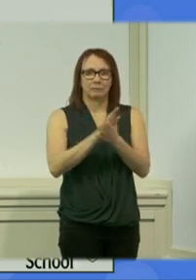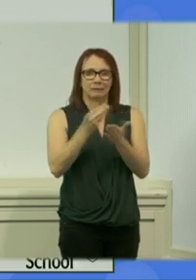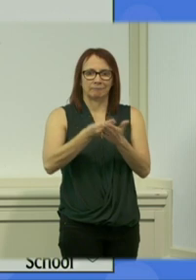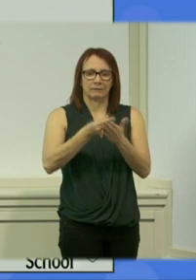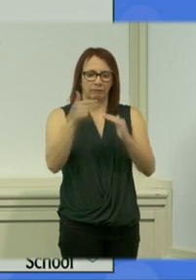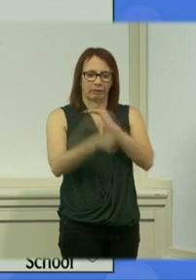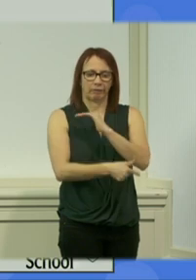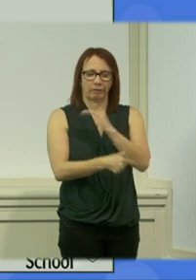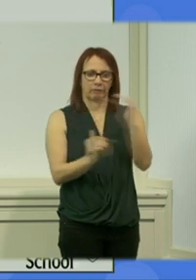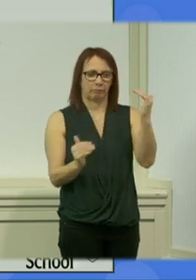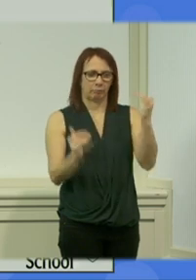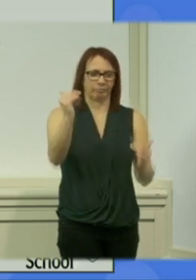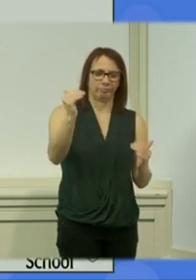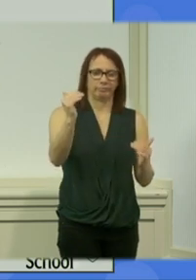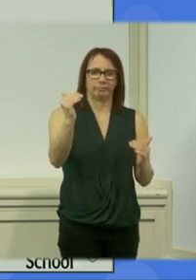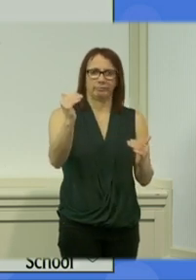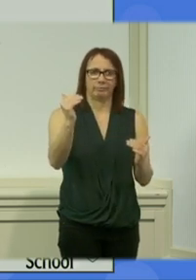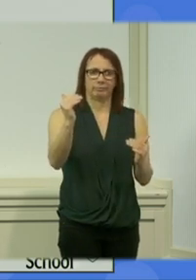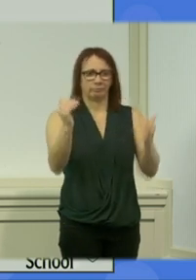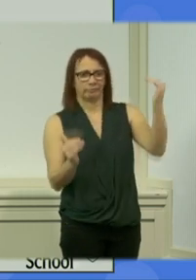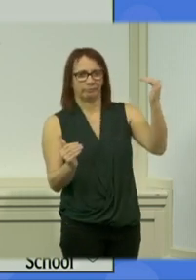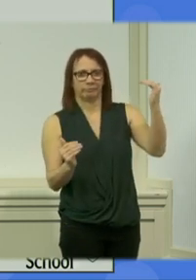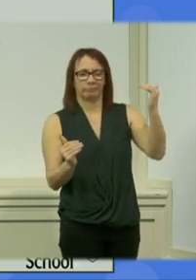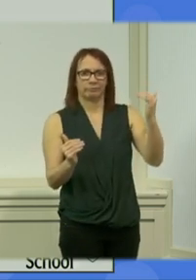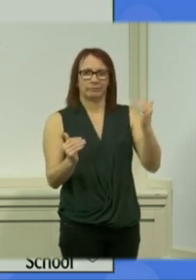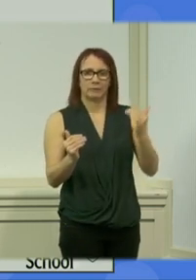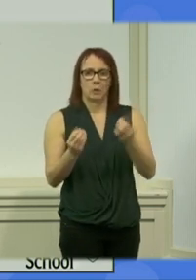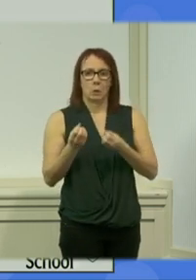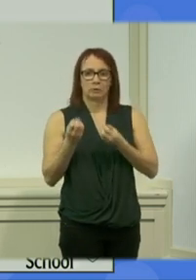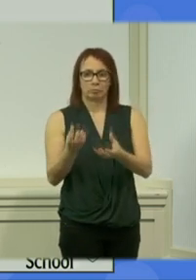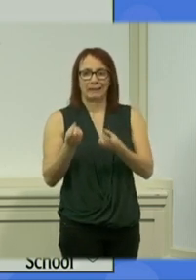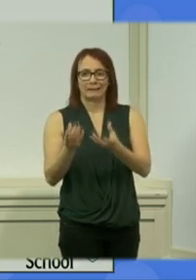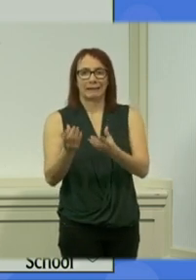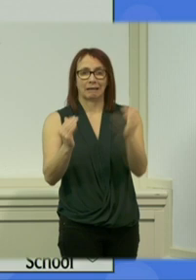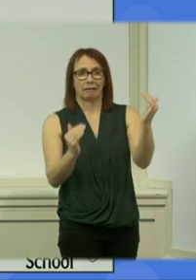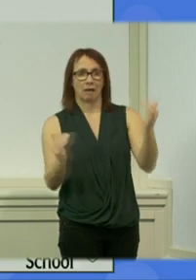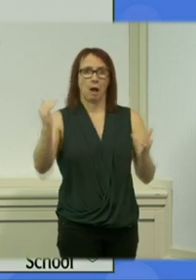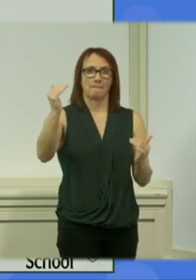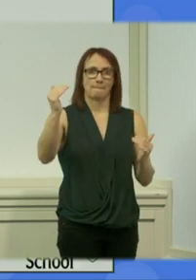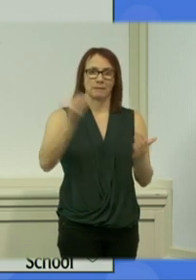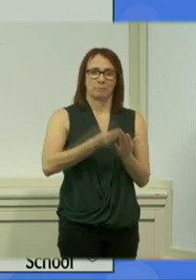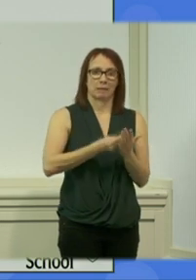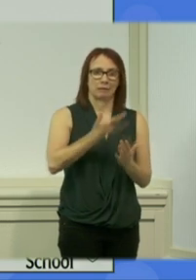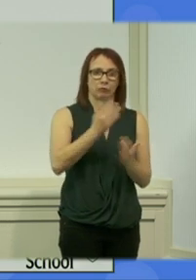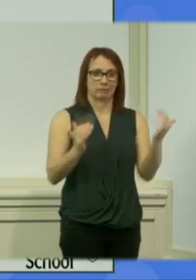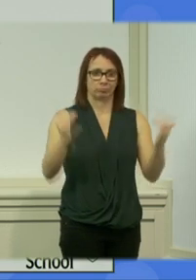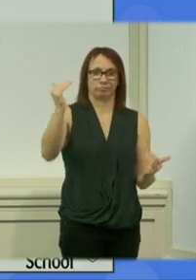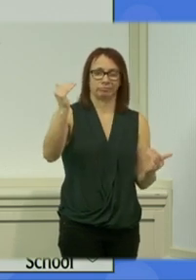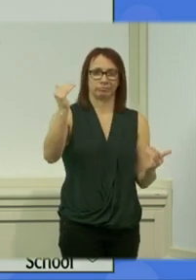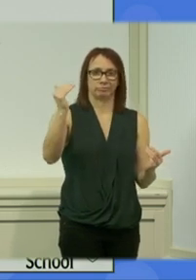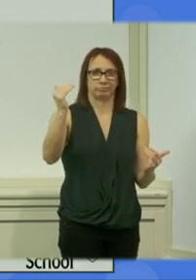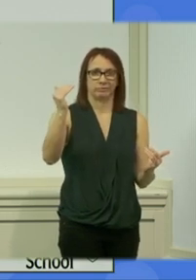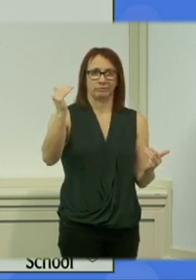spending in Scotland or on behalf of the Scottish people against all of the taxes that